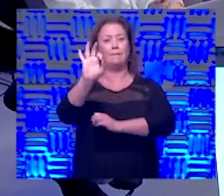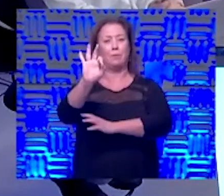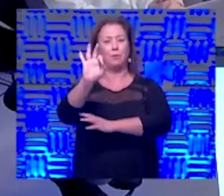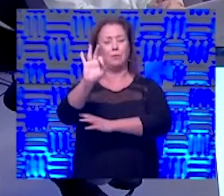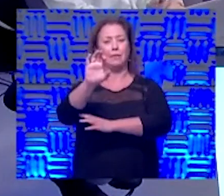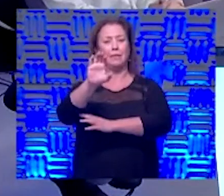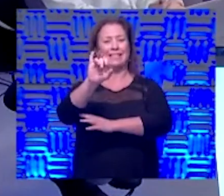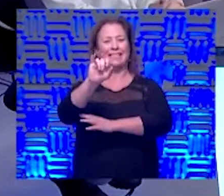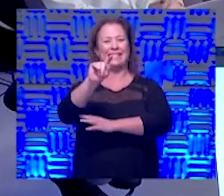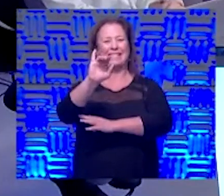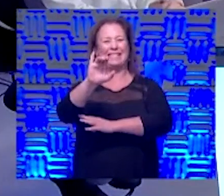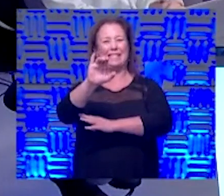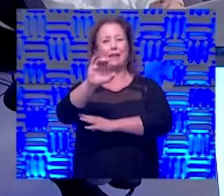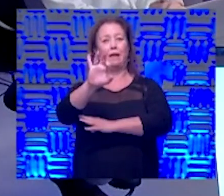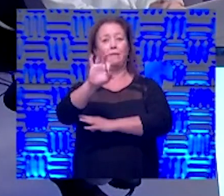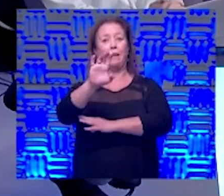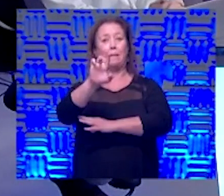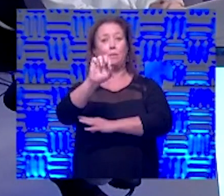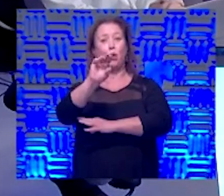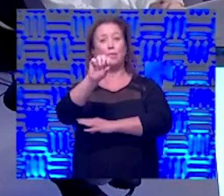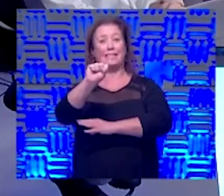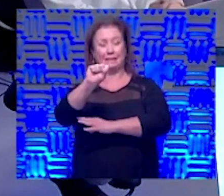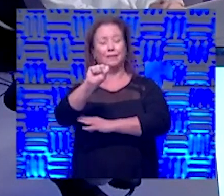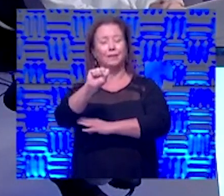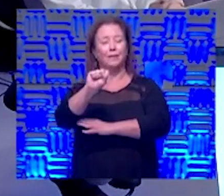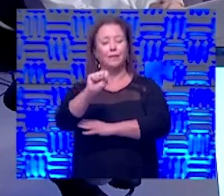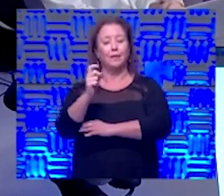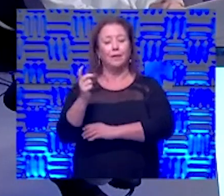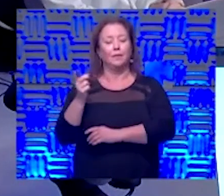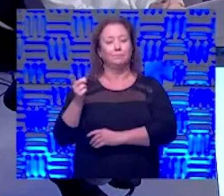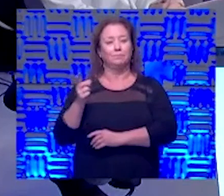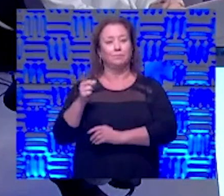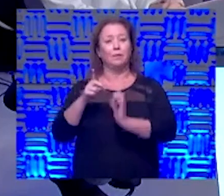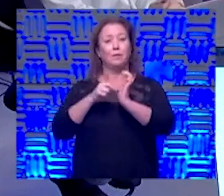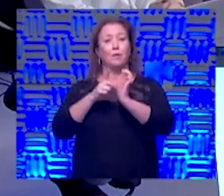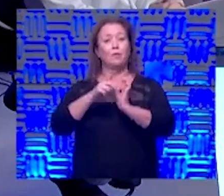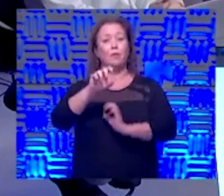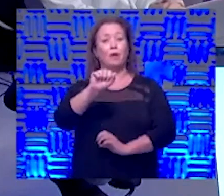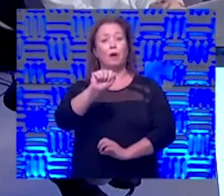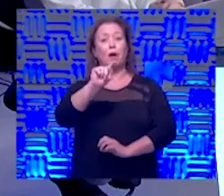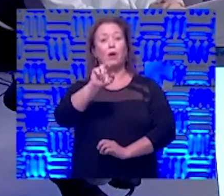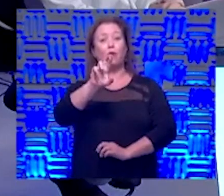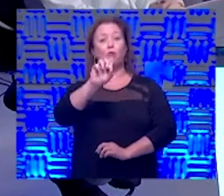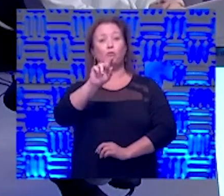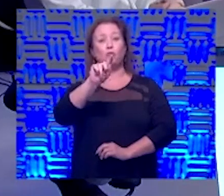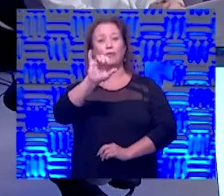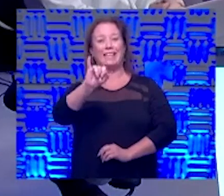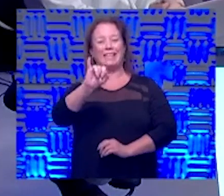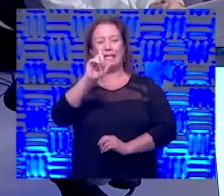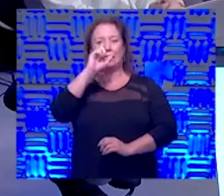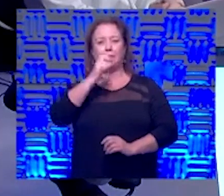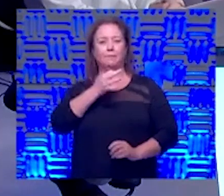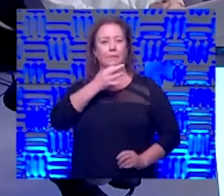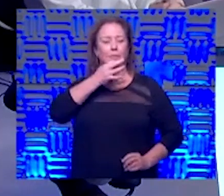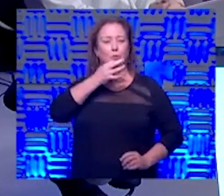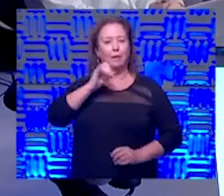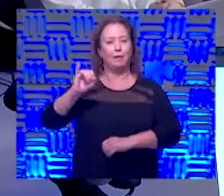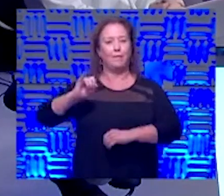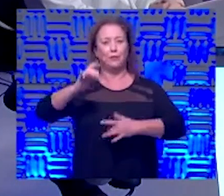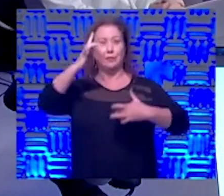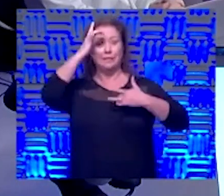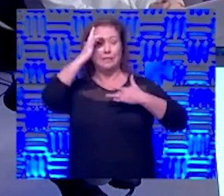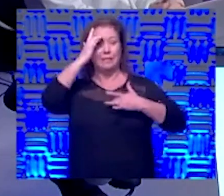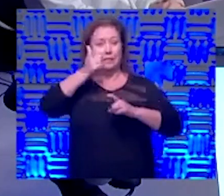having made that a large part of career. And Dr. El Atrouni is one of our two infectious disease experts who really has